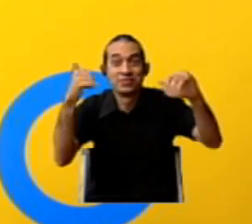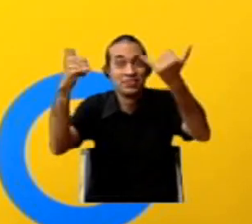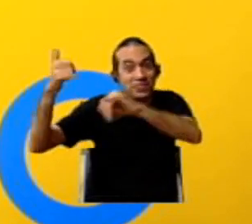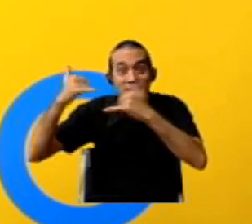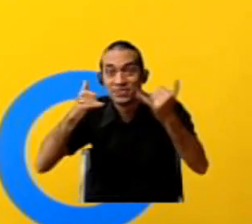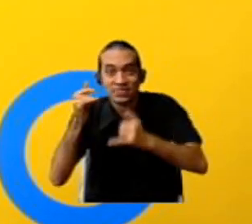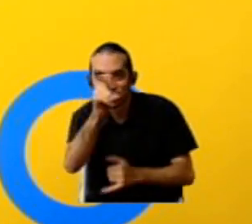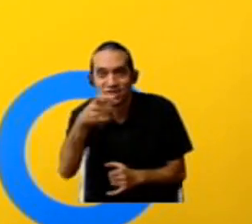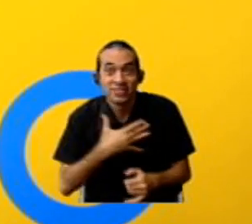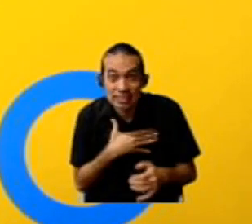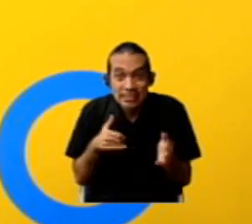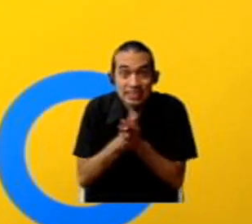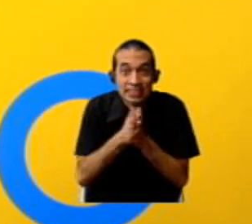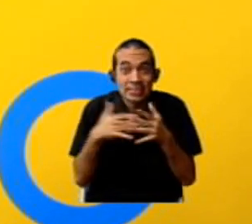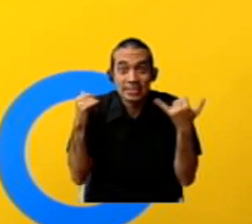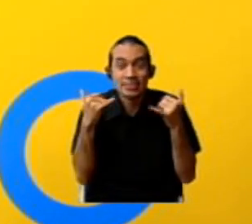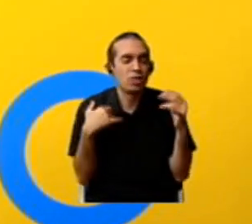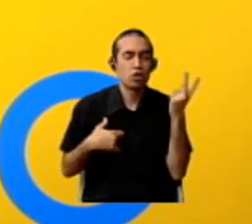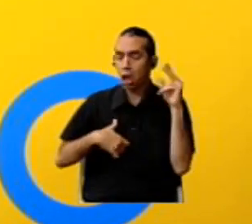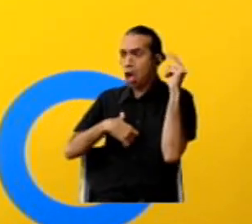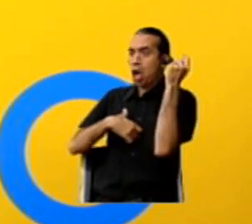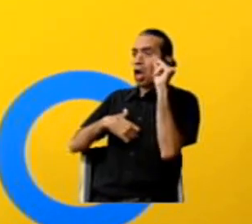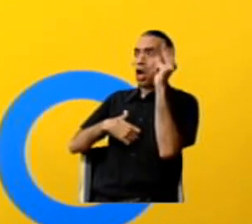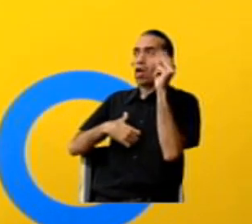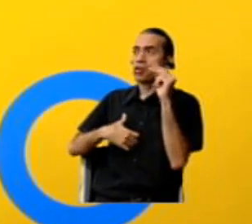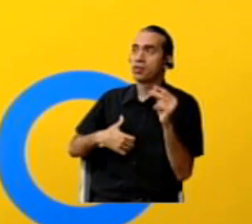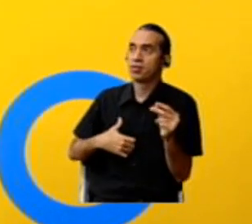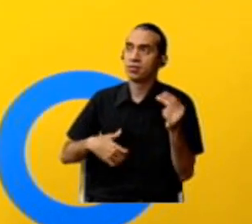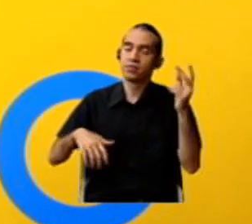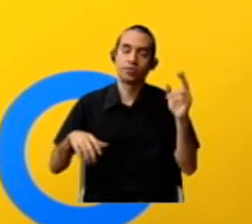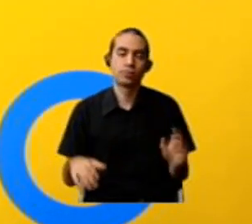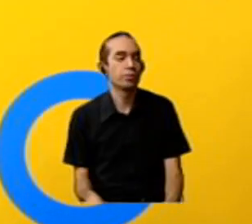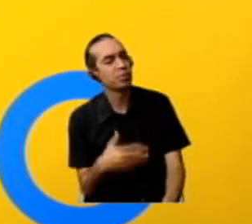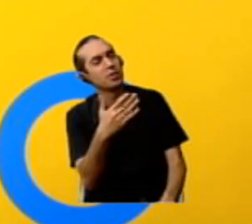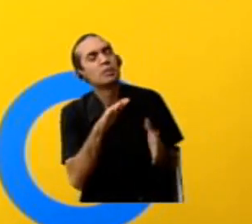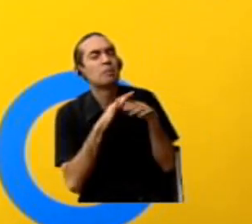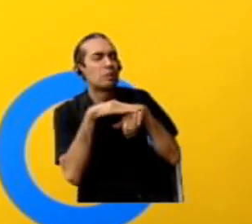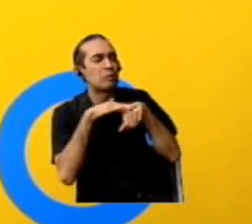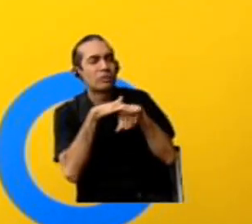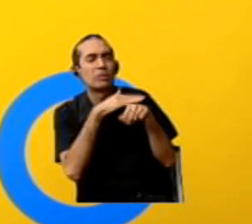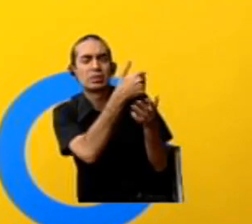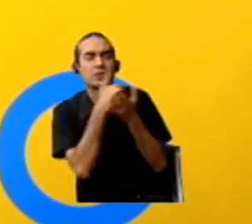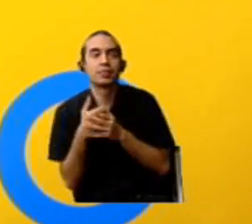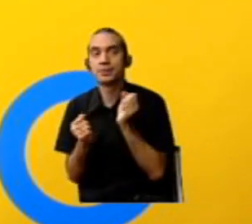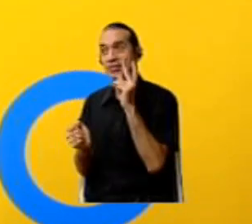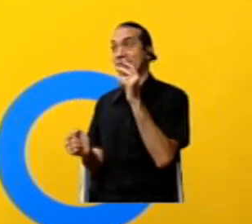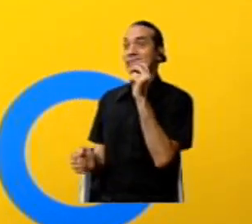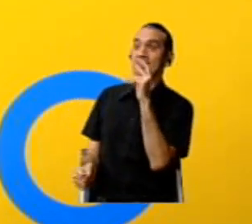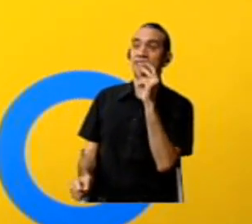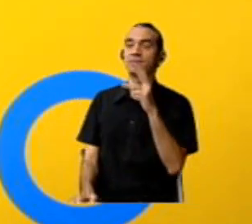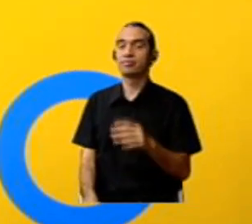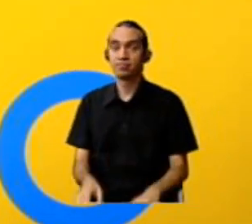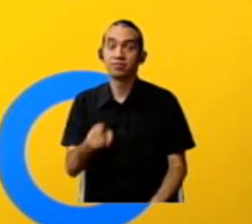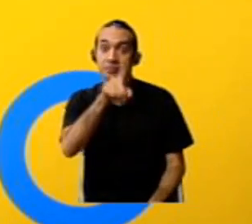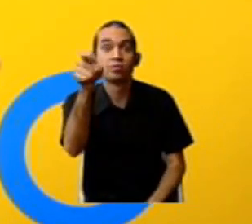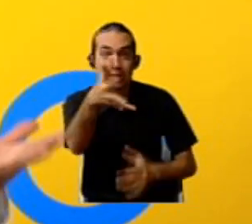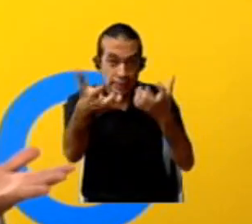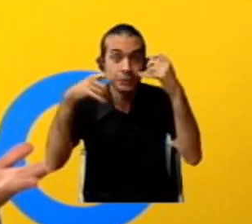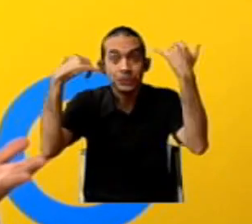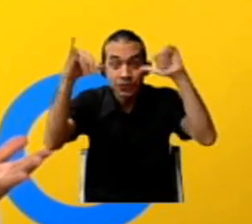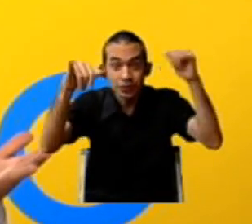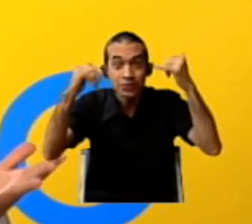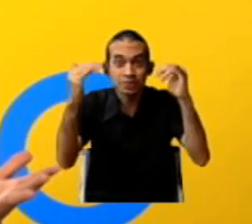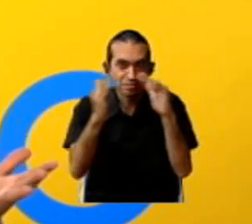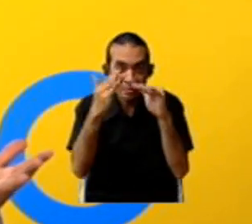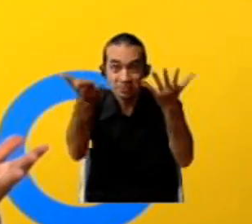Do you like games? No! Oh, Charlie, please help me. Okay. Do you want to play a game at